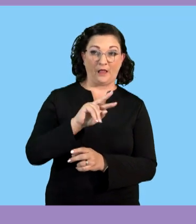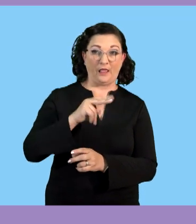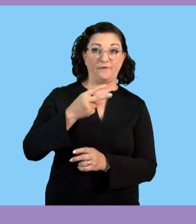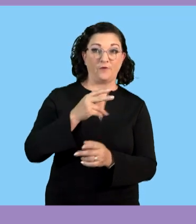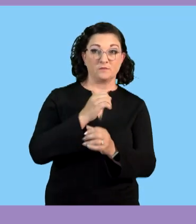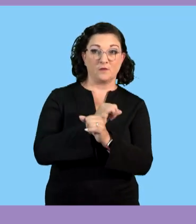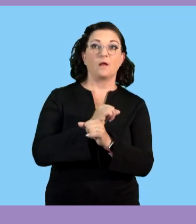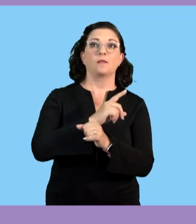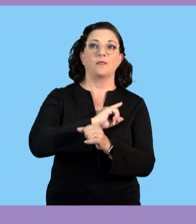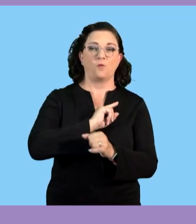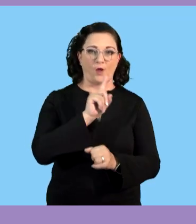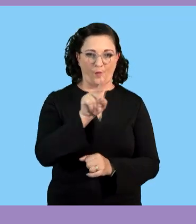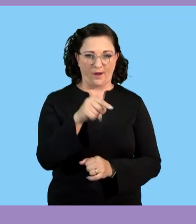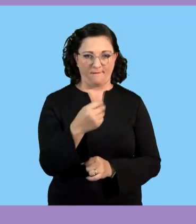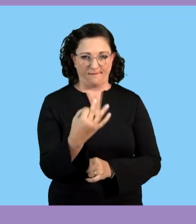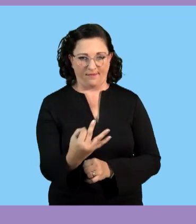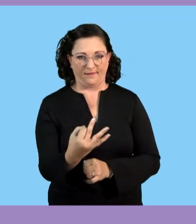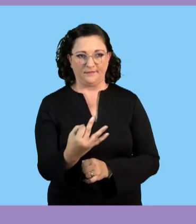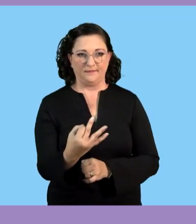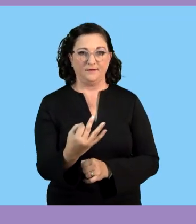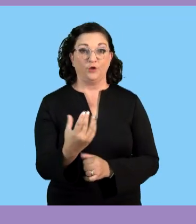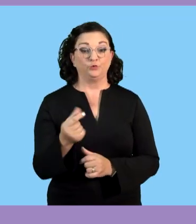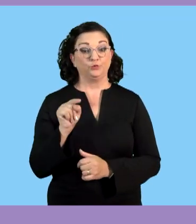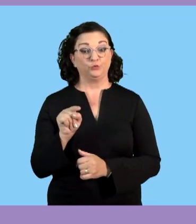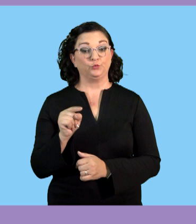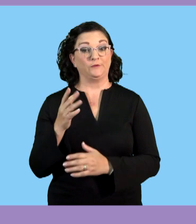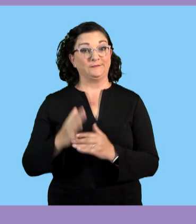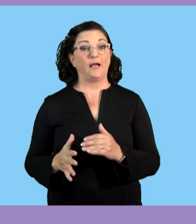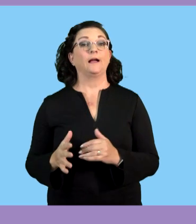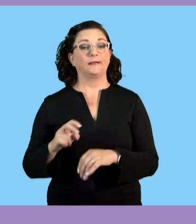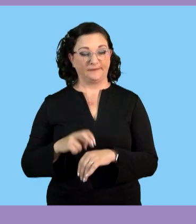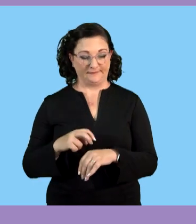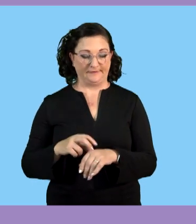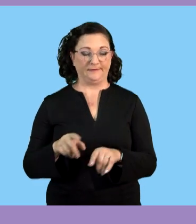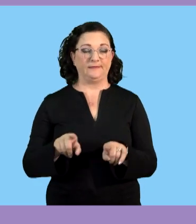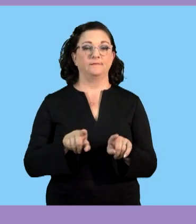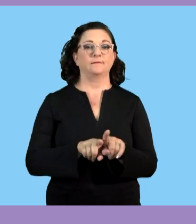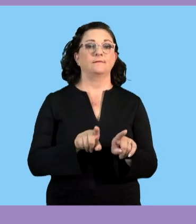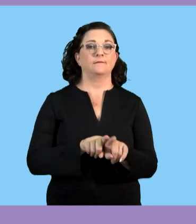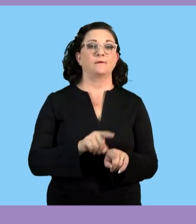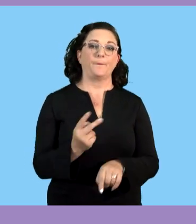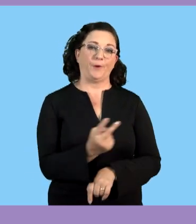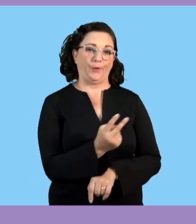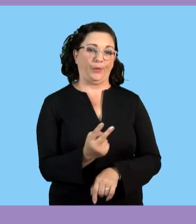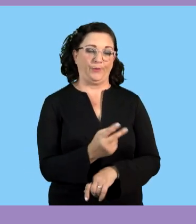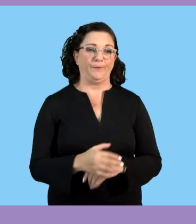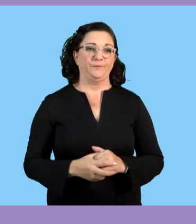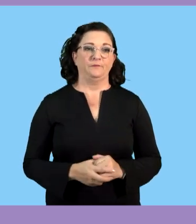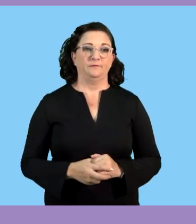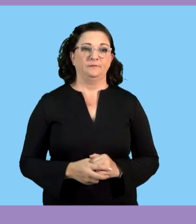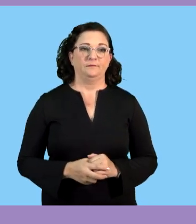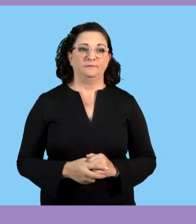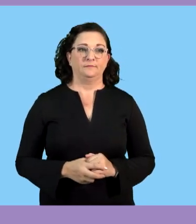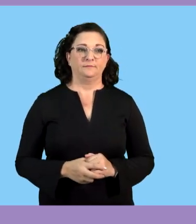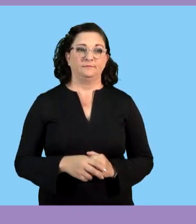inverse, which is 1/3. And what I do on one side of the equation, I need to go and do on the other side of the equation